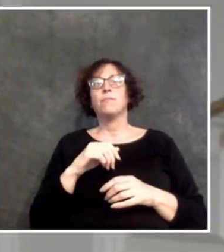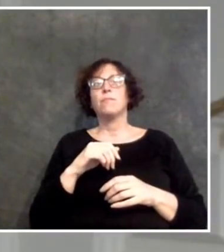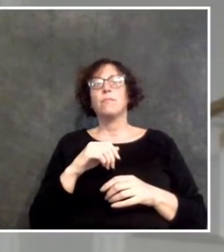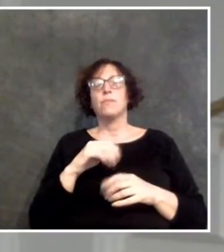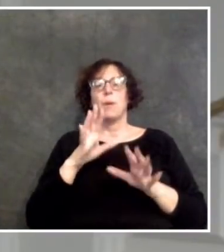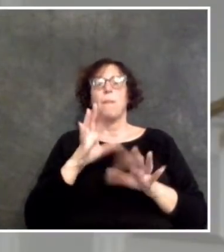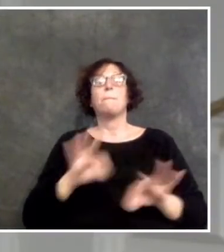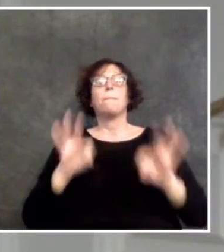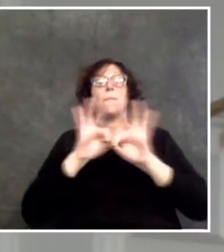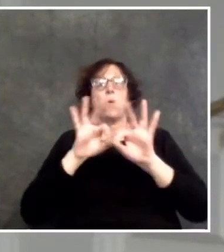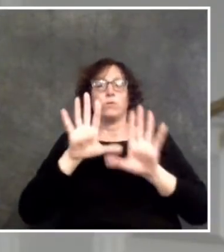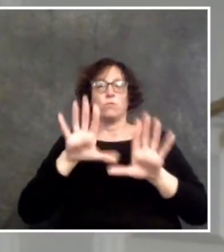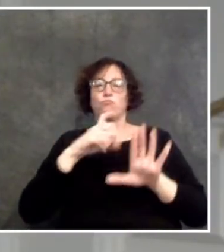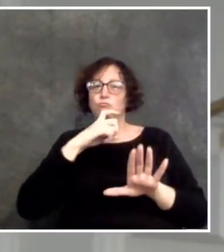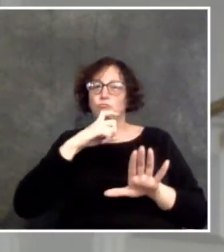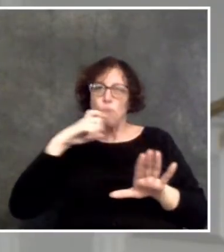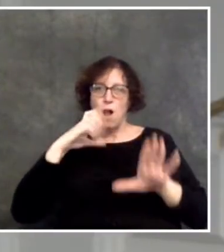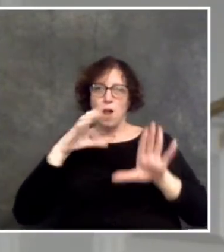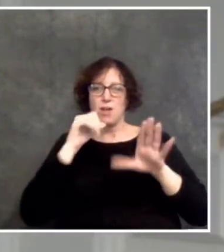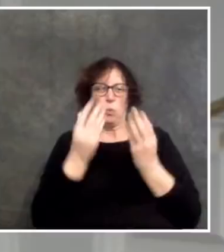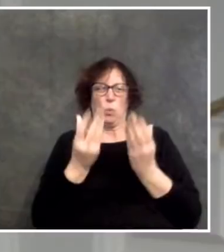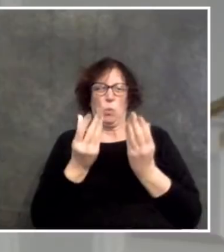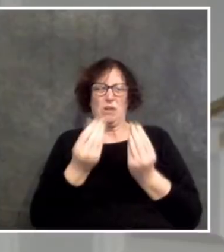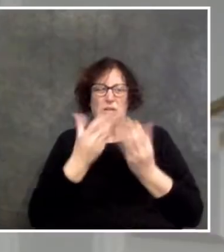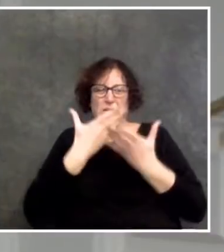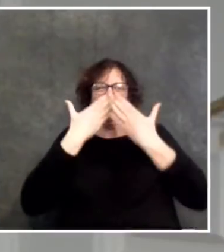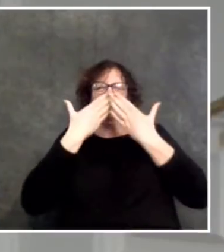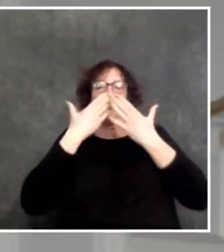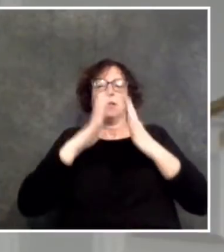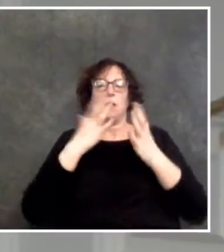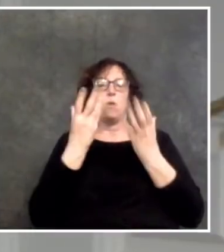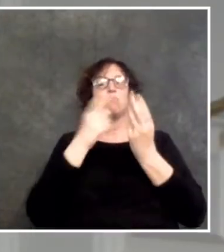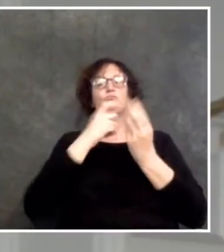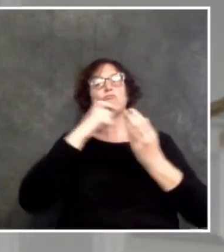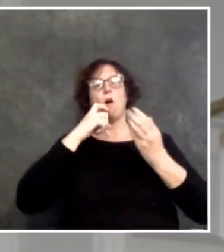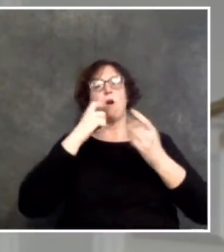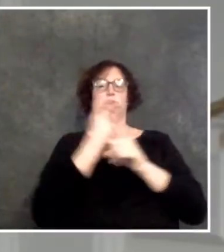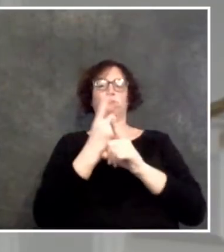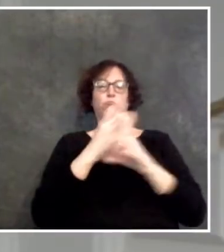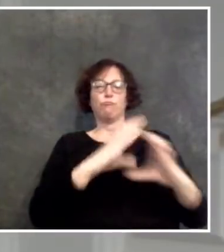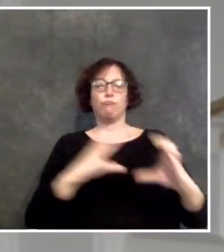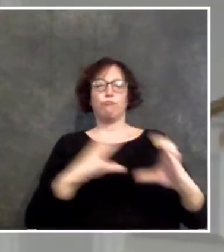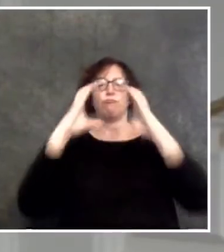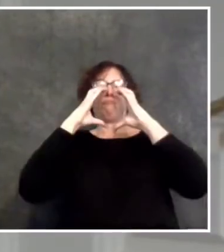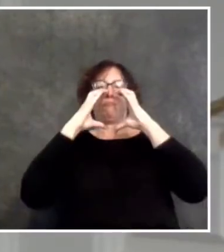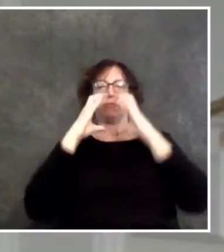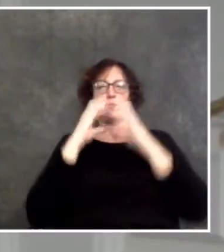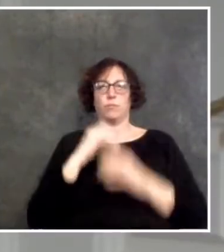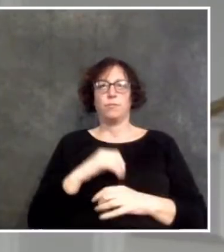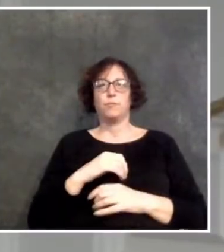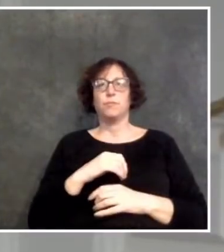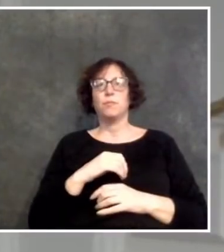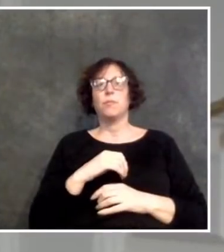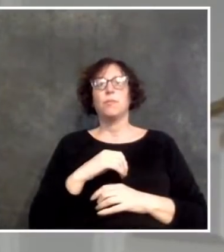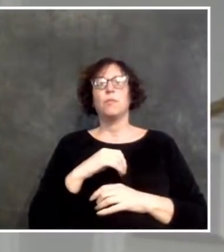will, that individuals can use in terms of these face coverings. But